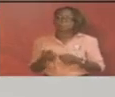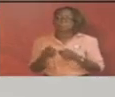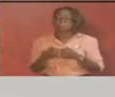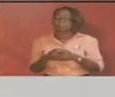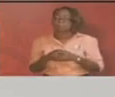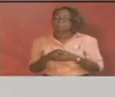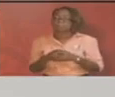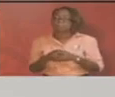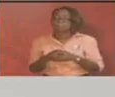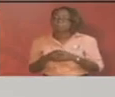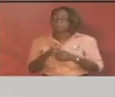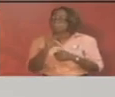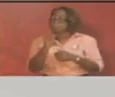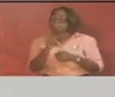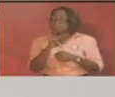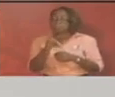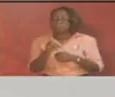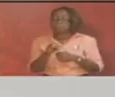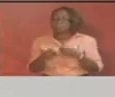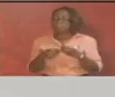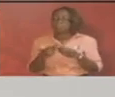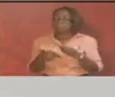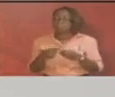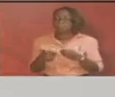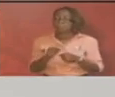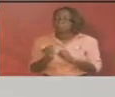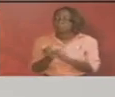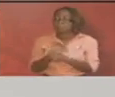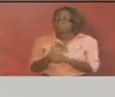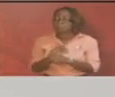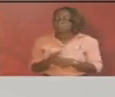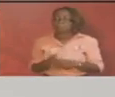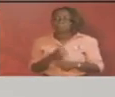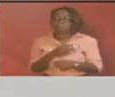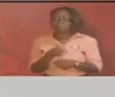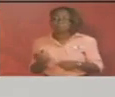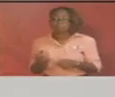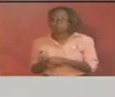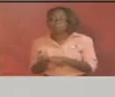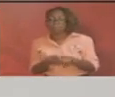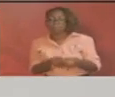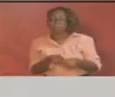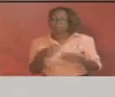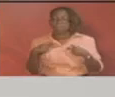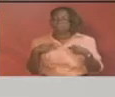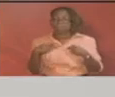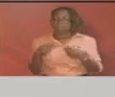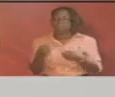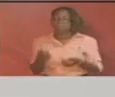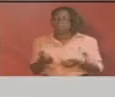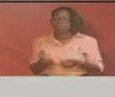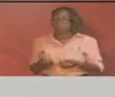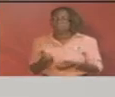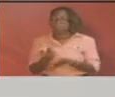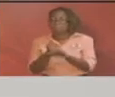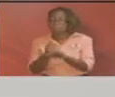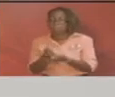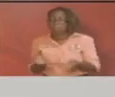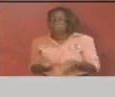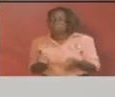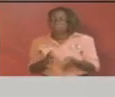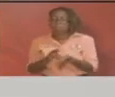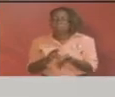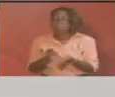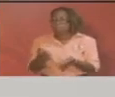course, as you know, the treatment is supportive and has been supportive. So not to say that the skin manifestations would really cause any